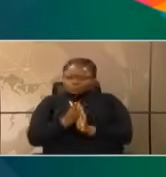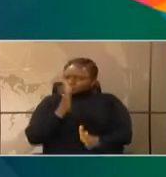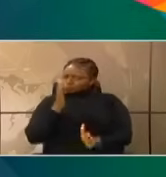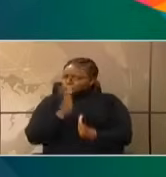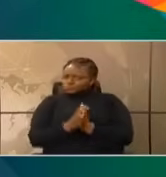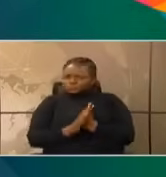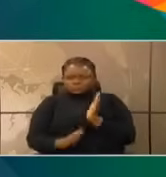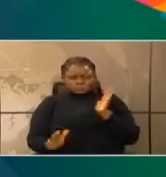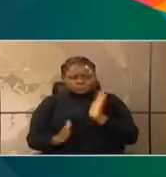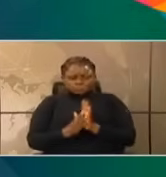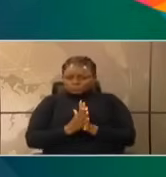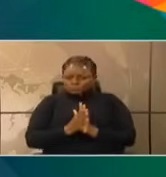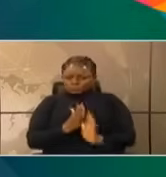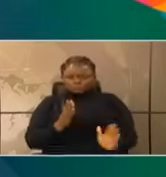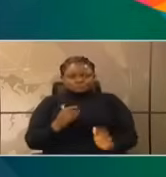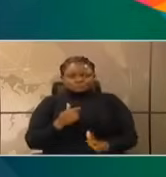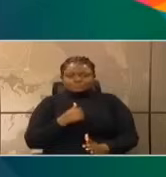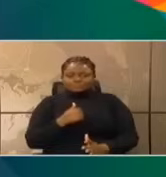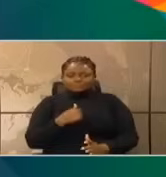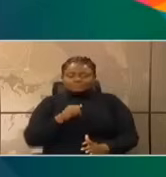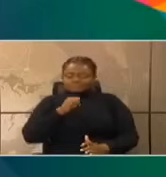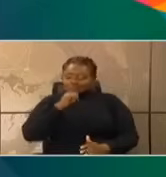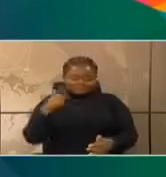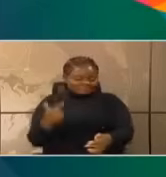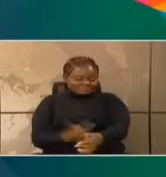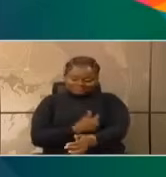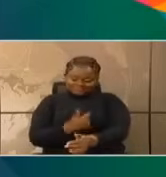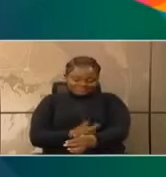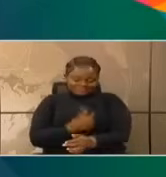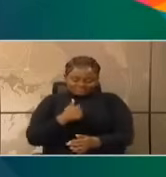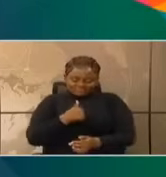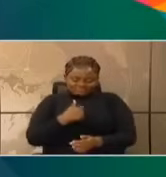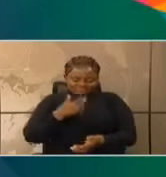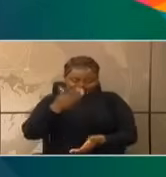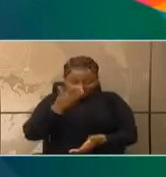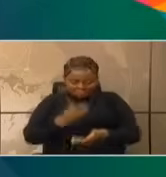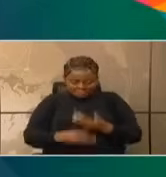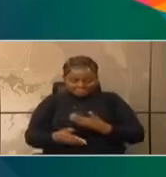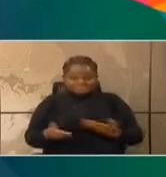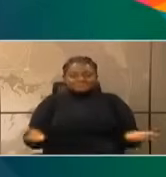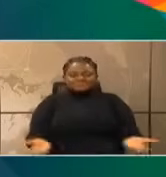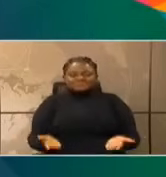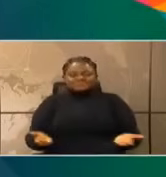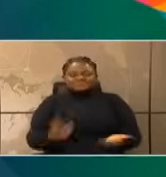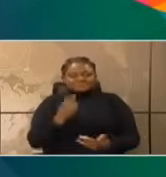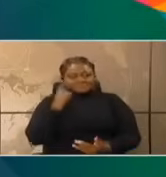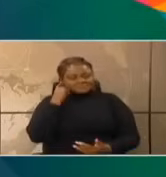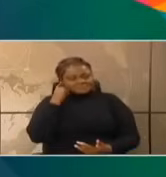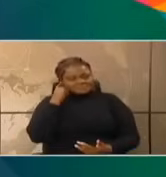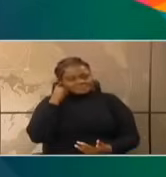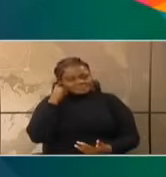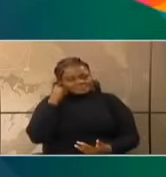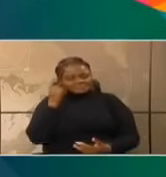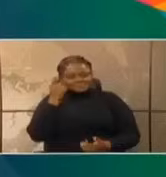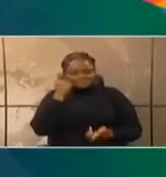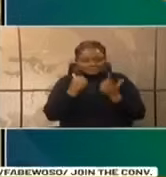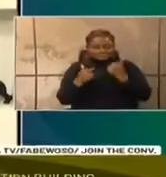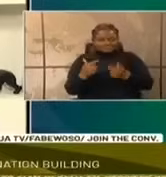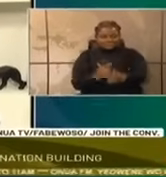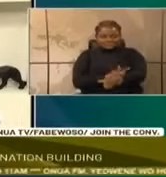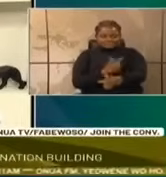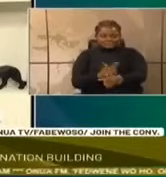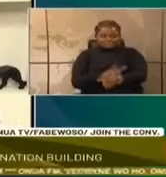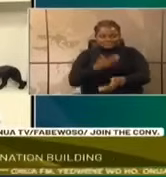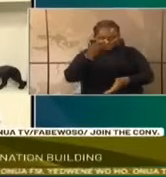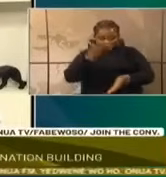Hello? I am not a Ghanaian because I was born here in this country. Ojai. But it is because Ghana was